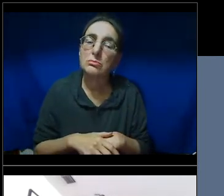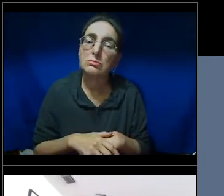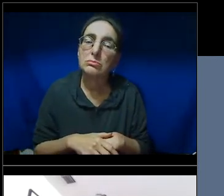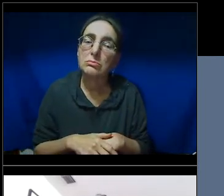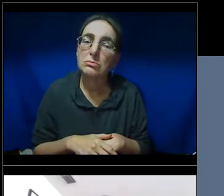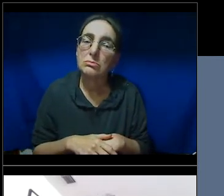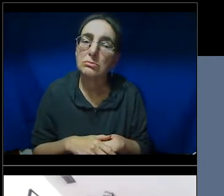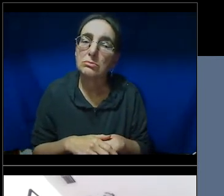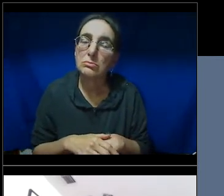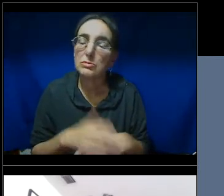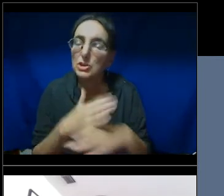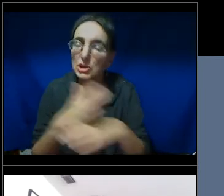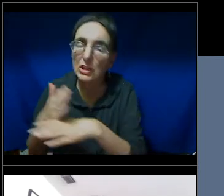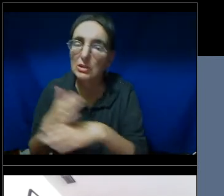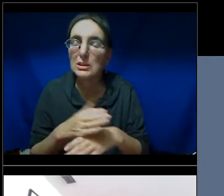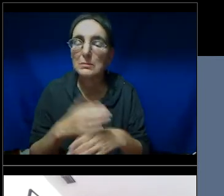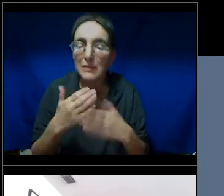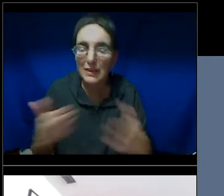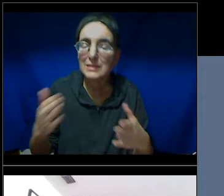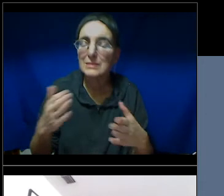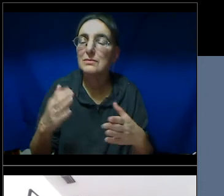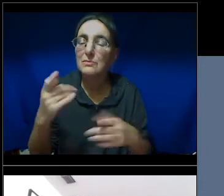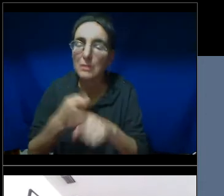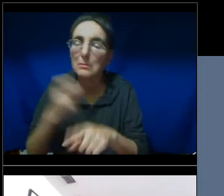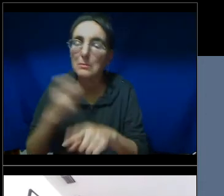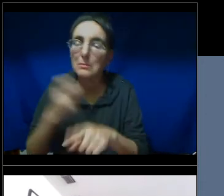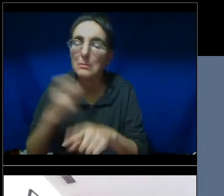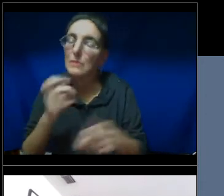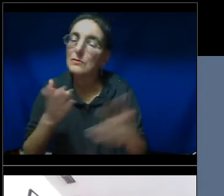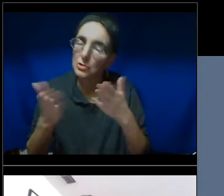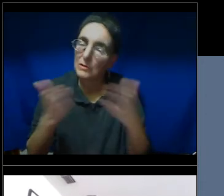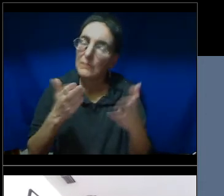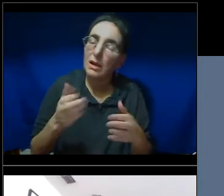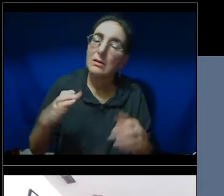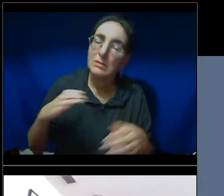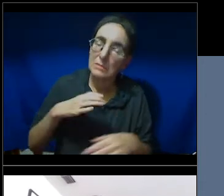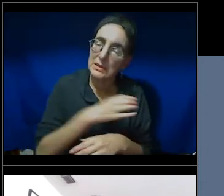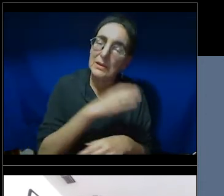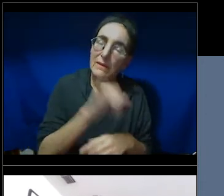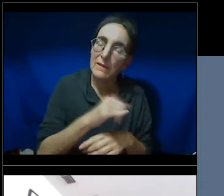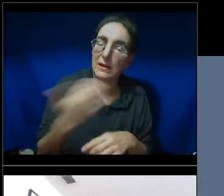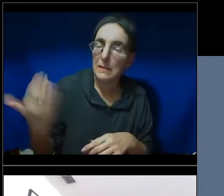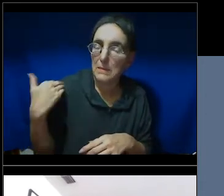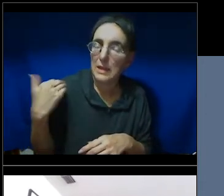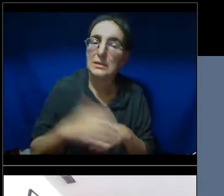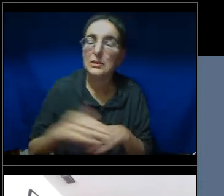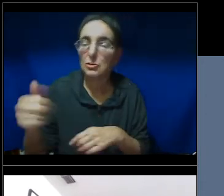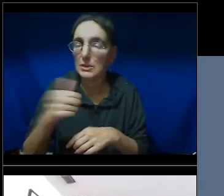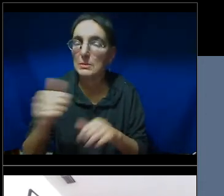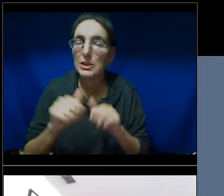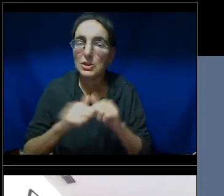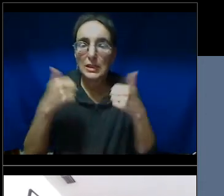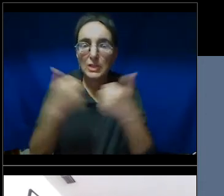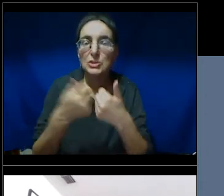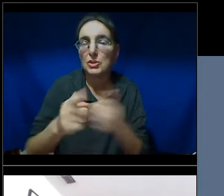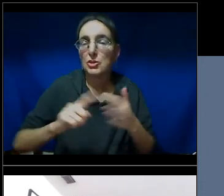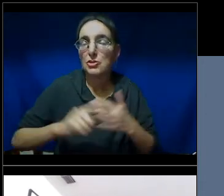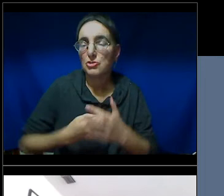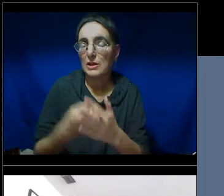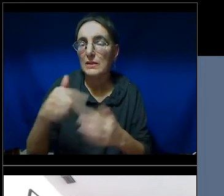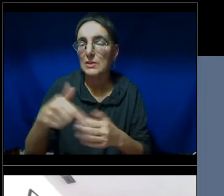equity advisory committees or served on these type of committees. As our transportation agencies are embarking on this, we want to make sure